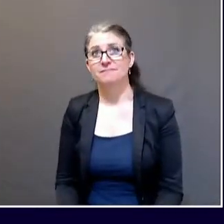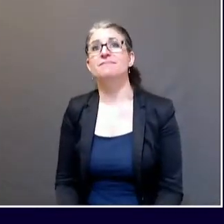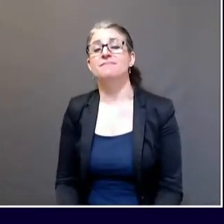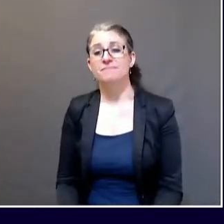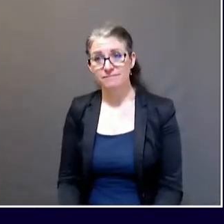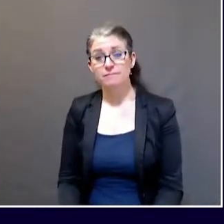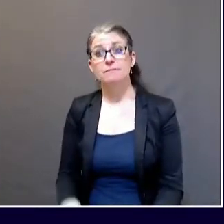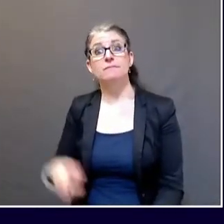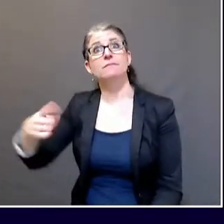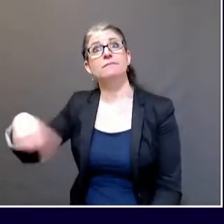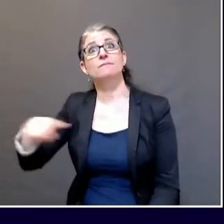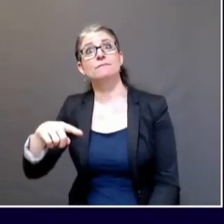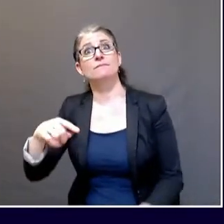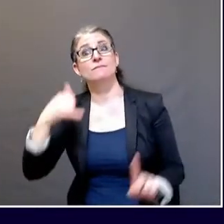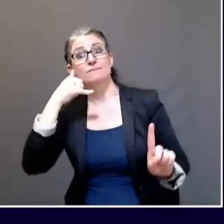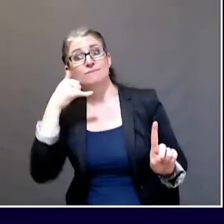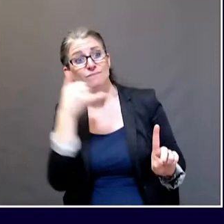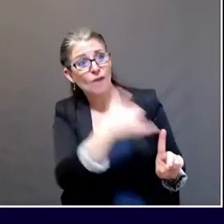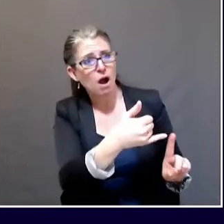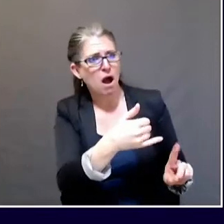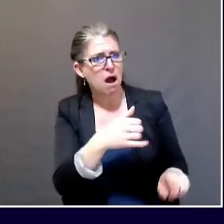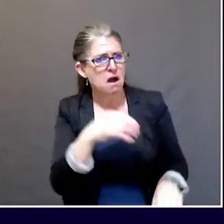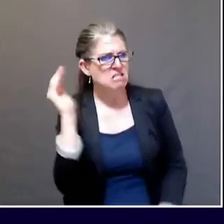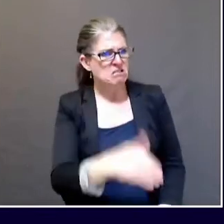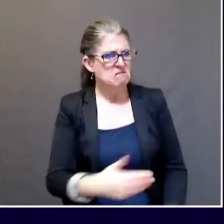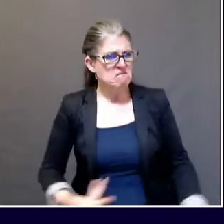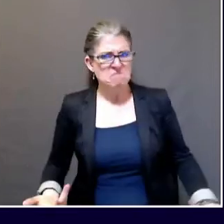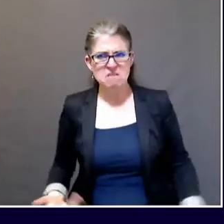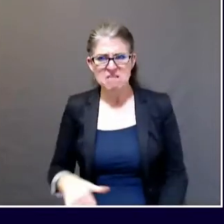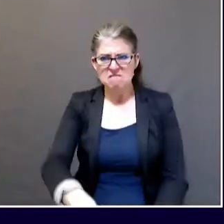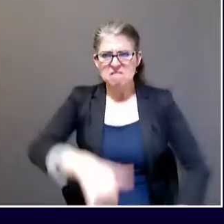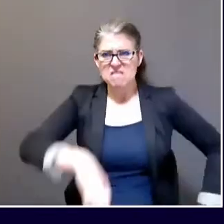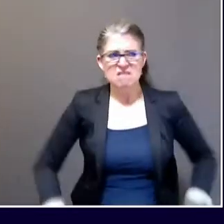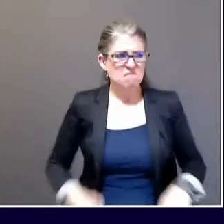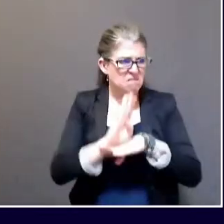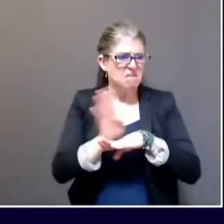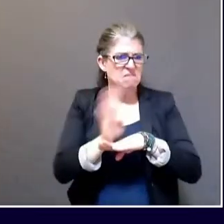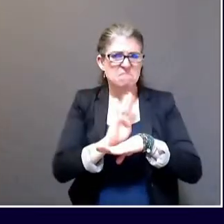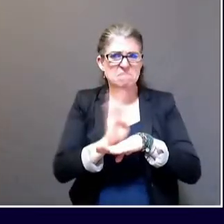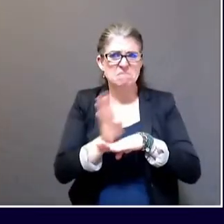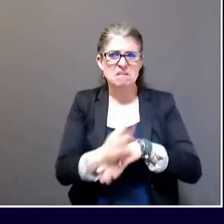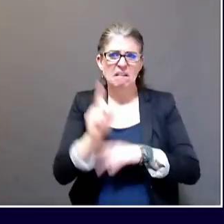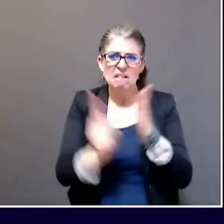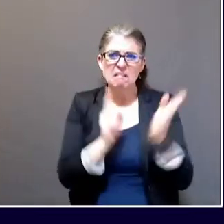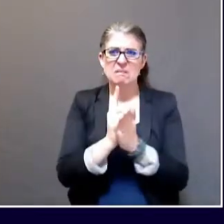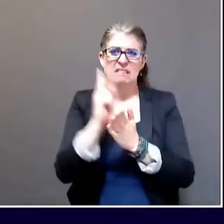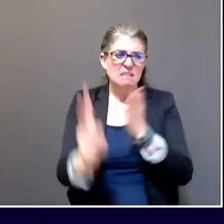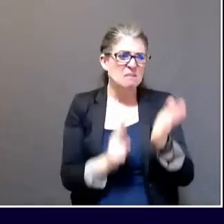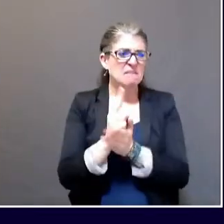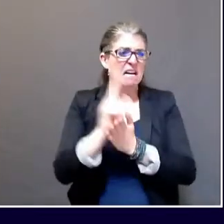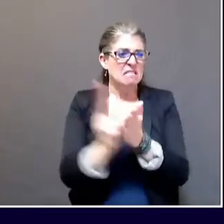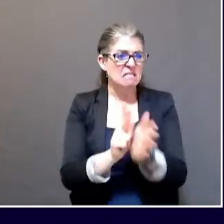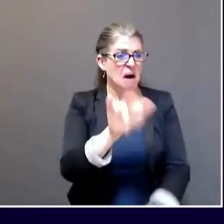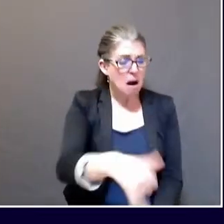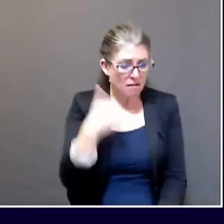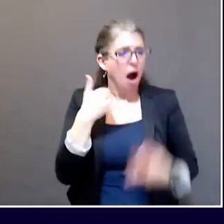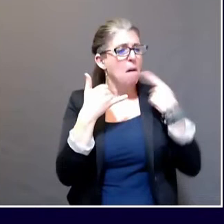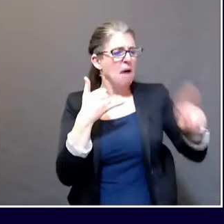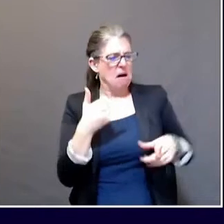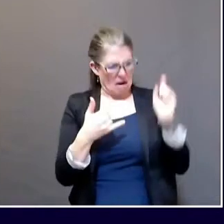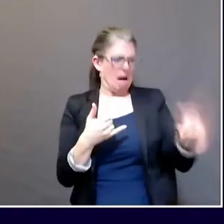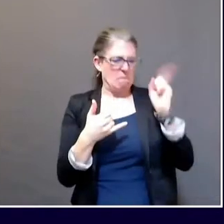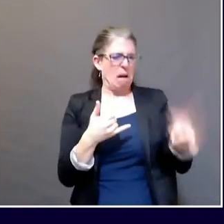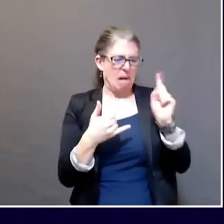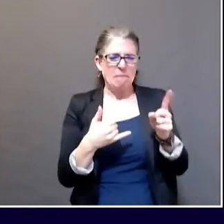lot of other folks that are trying to do the same thing. And that just increases the likelihood that you may have a long wait time. So it's both. Both options